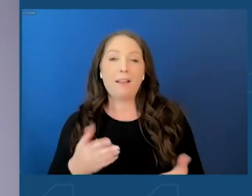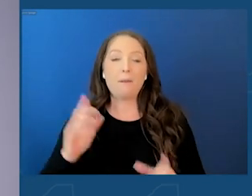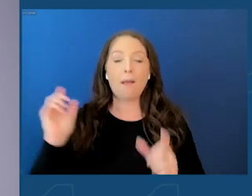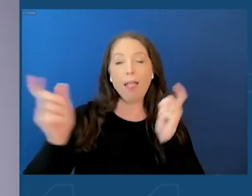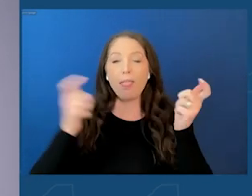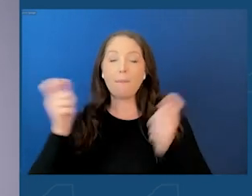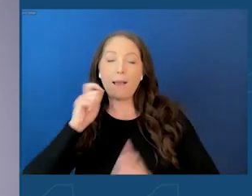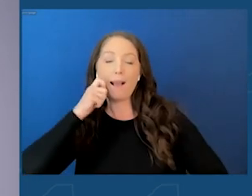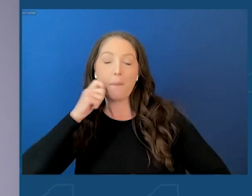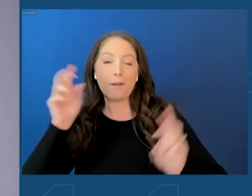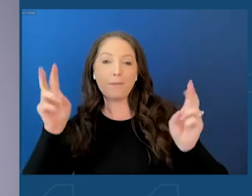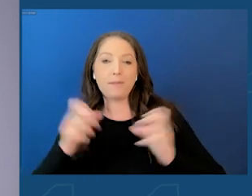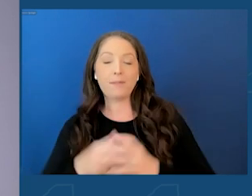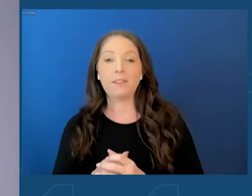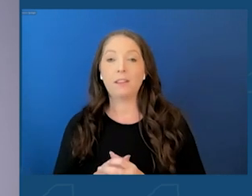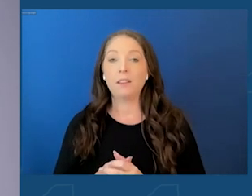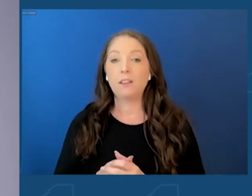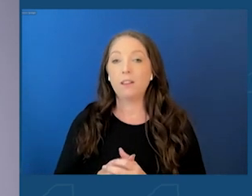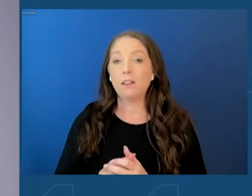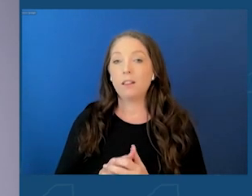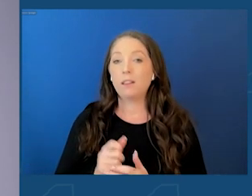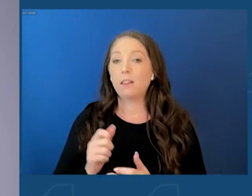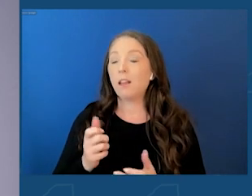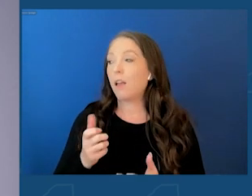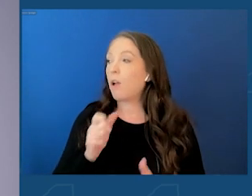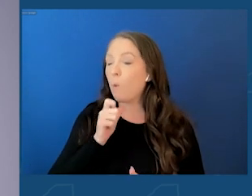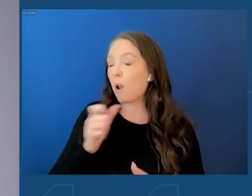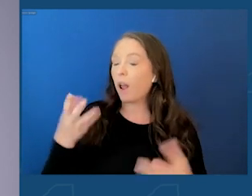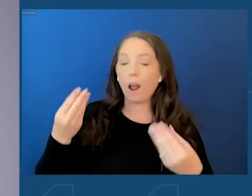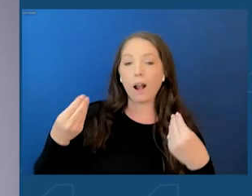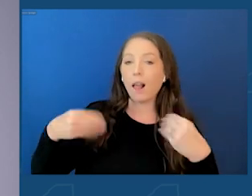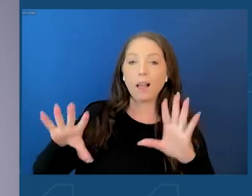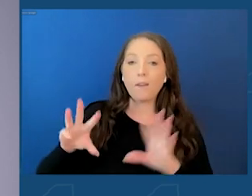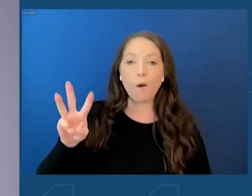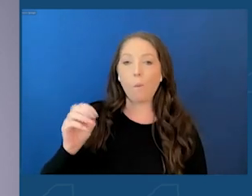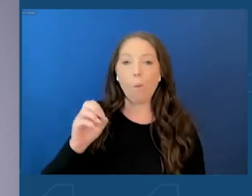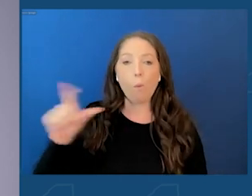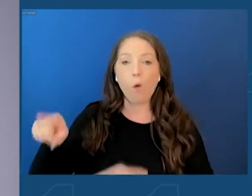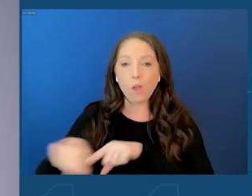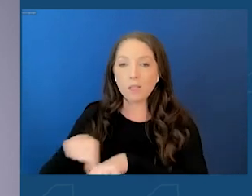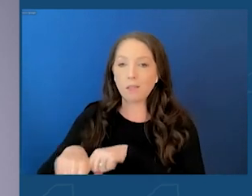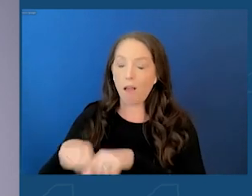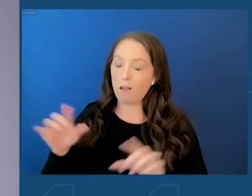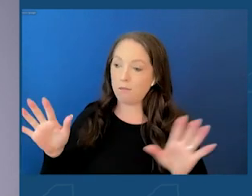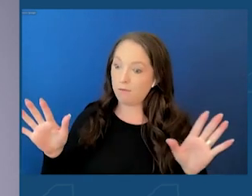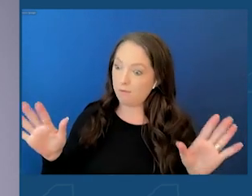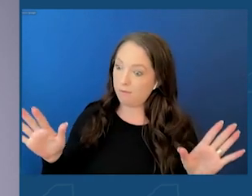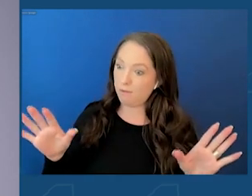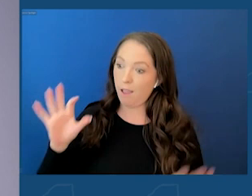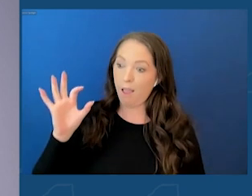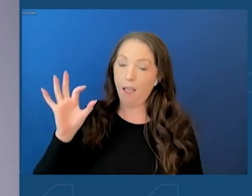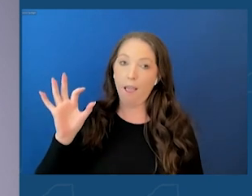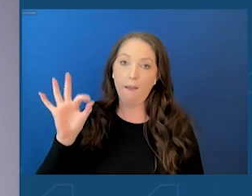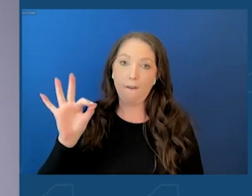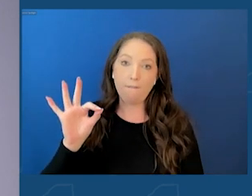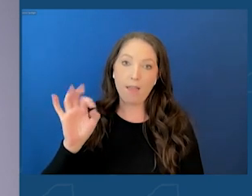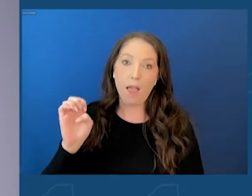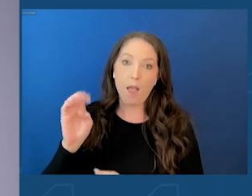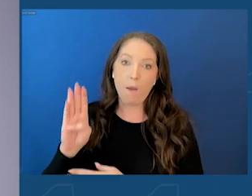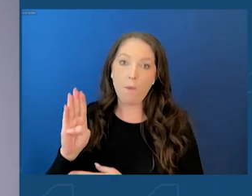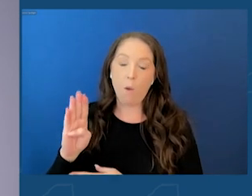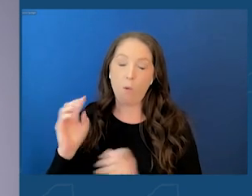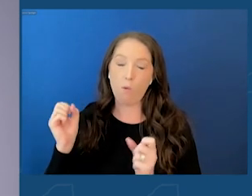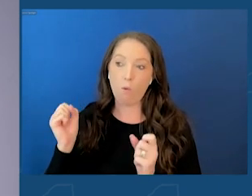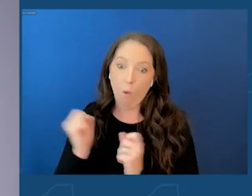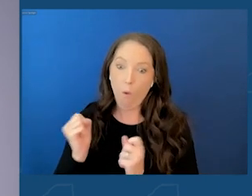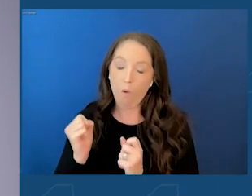tell Jay right now, we're not going to give up our wool socks in Maine. February comes too soon, but with heat pumps, we're going to